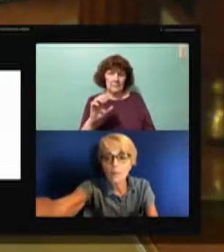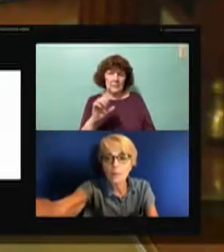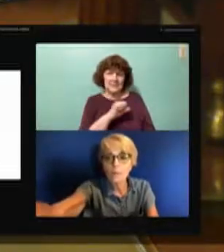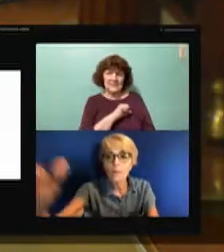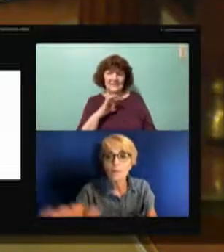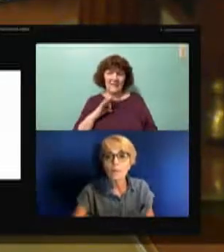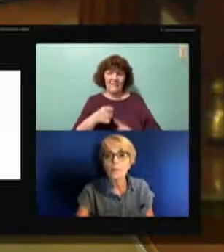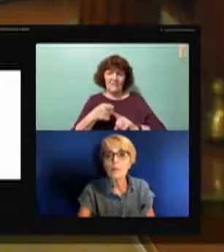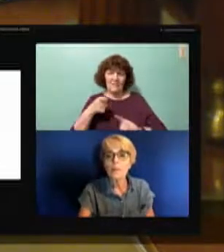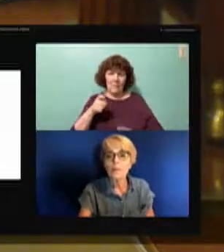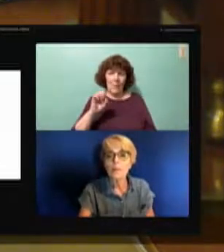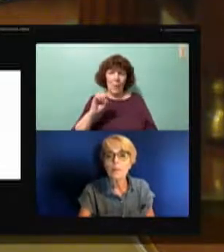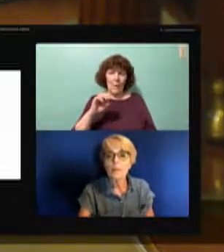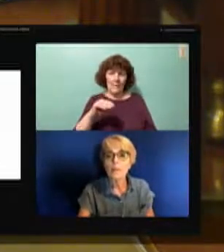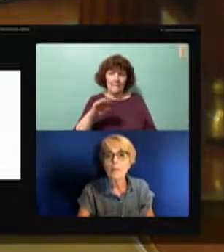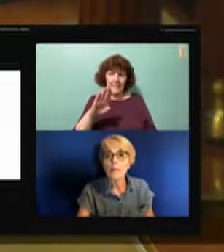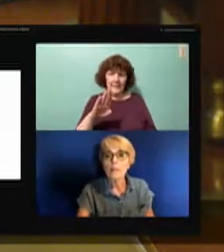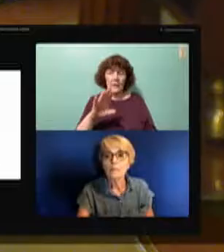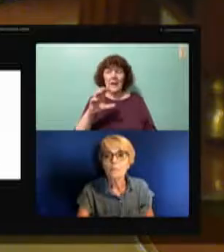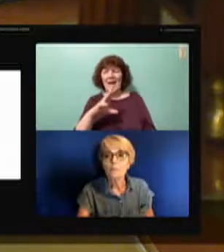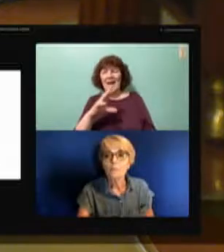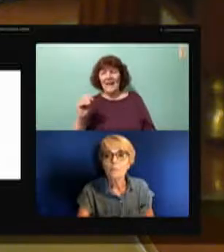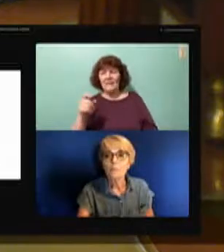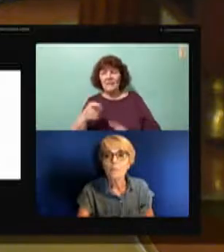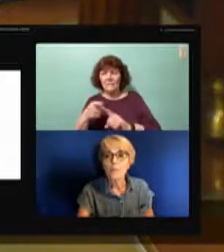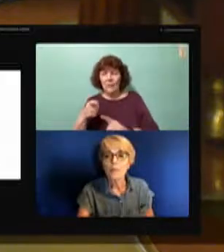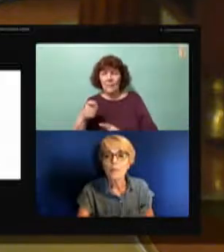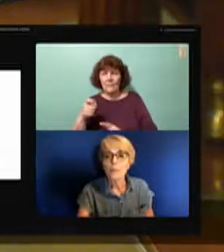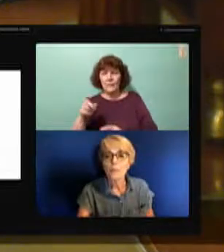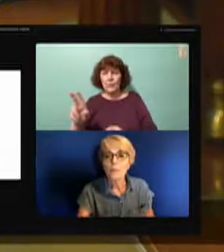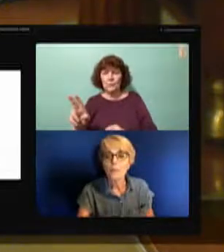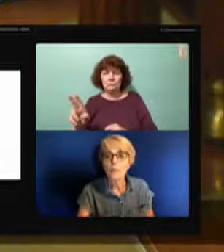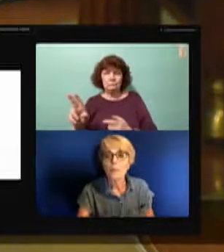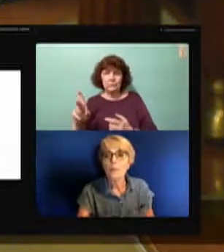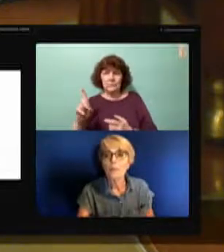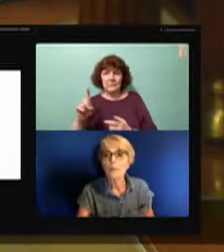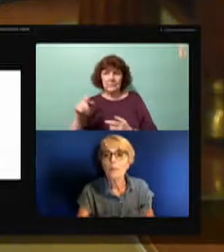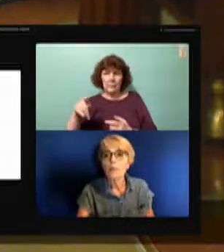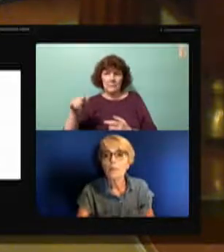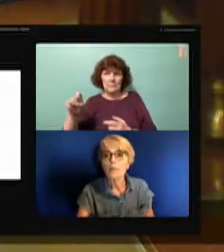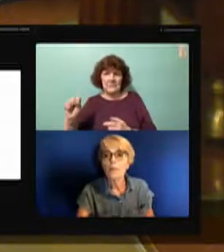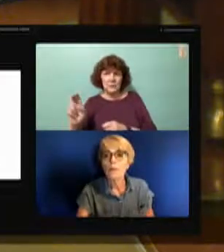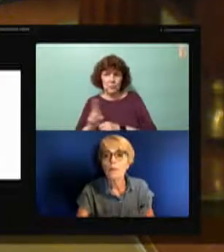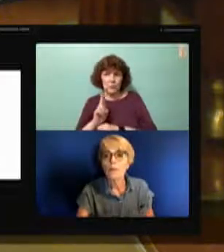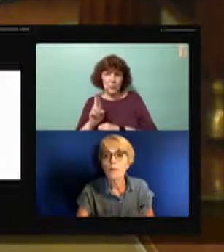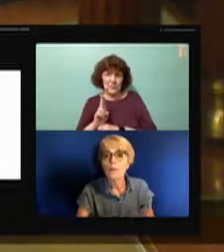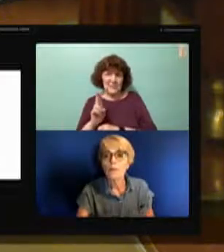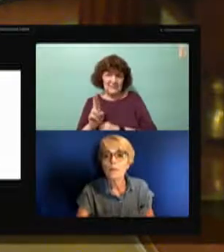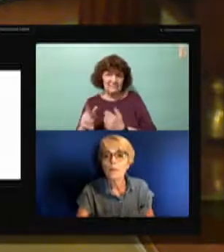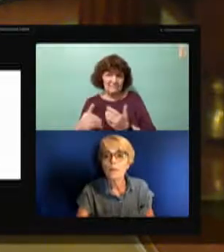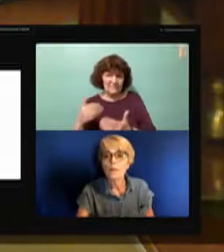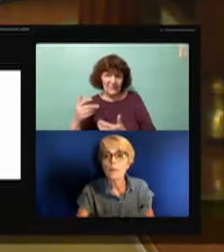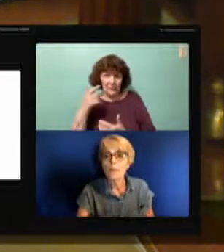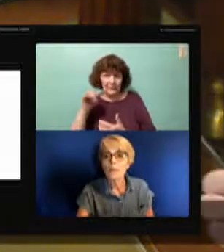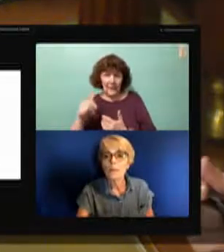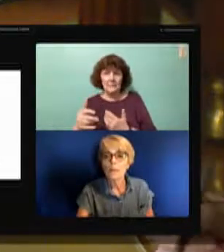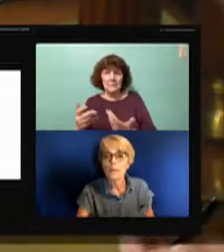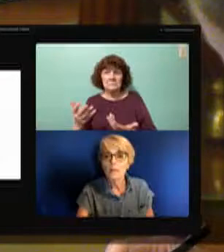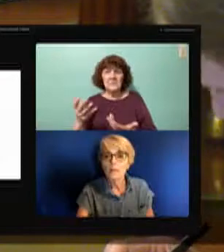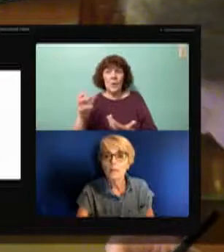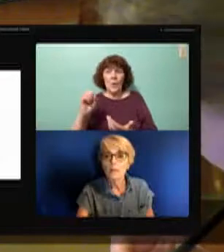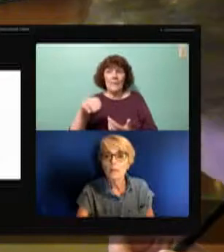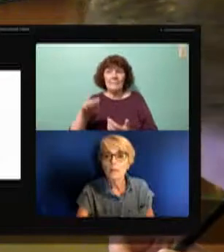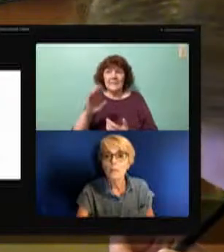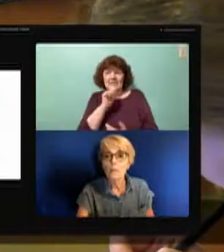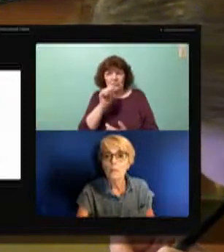the using departments. I just wanted to note that OMB Procurement does not serve or vote on any of the selection